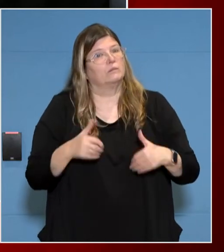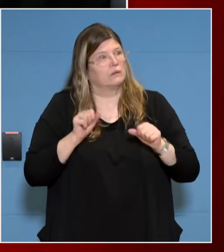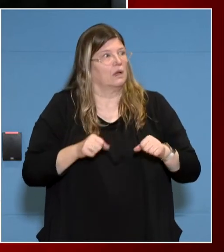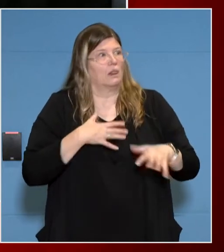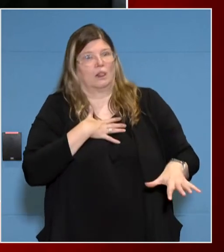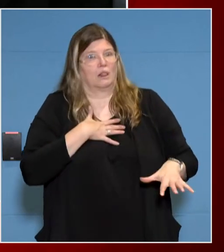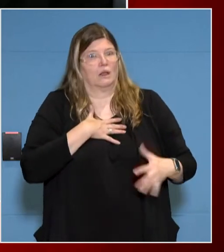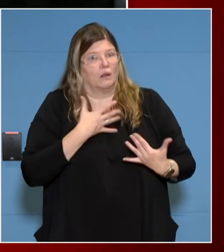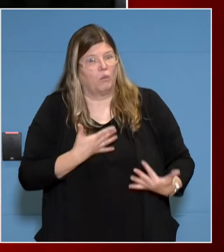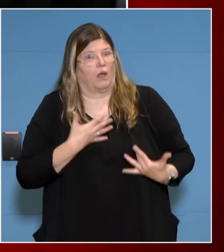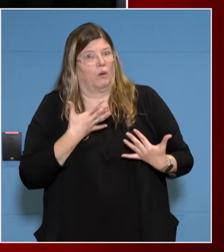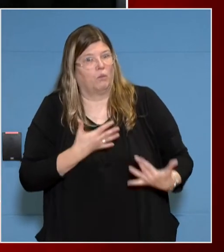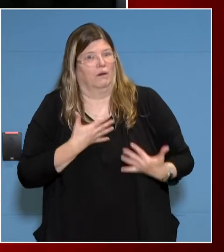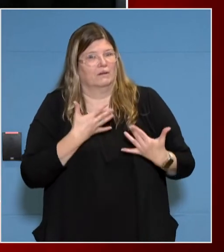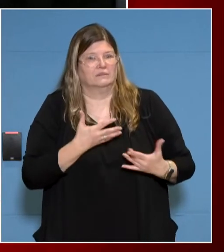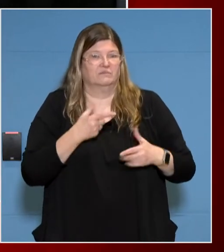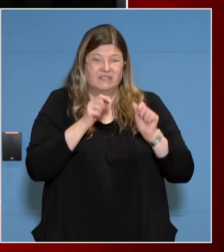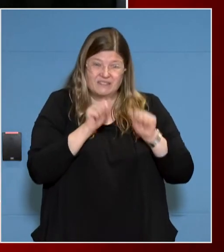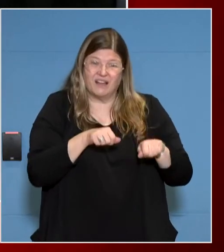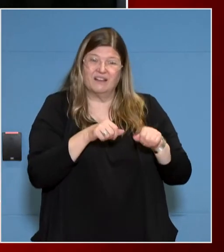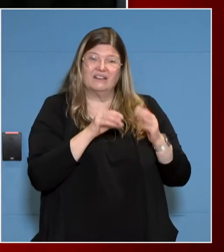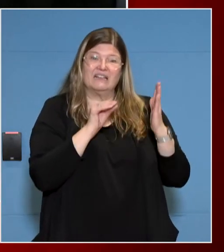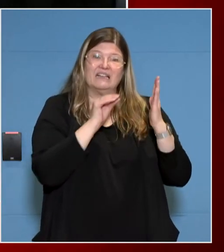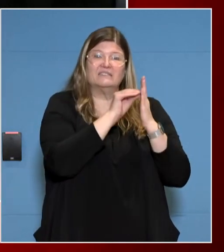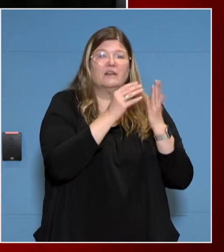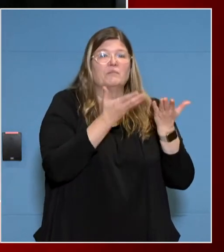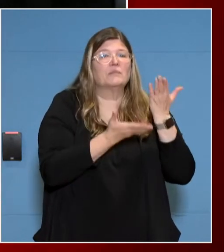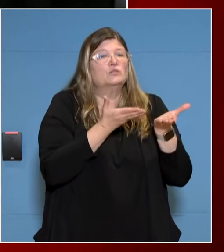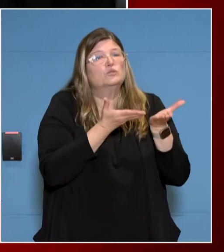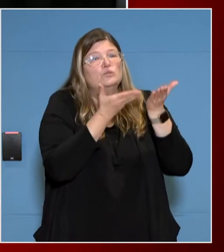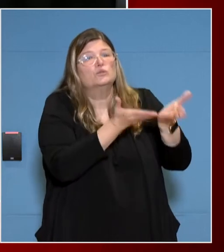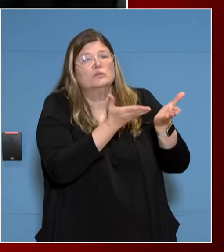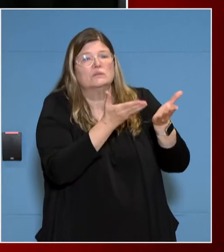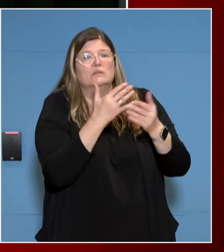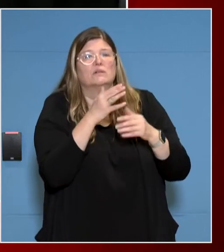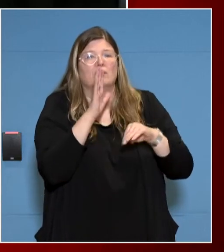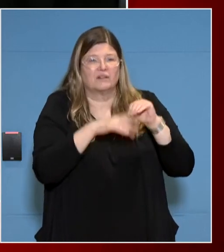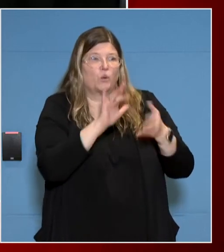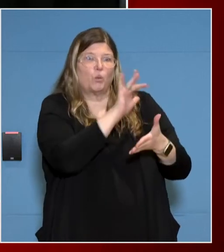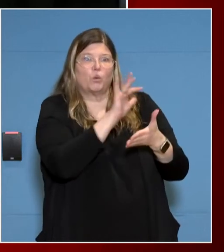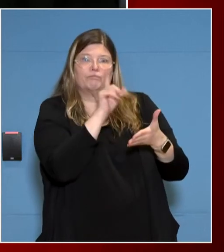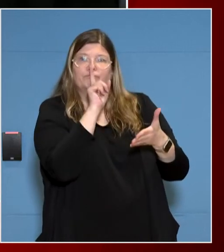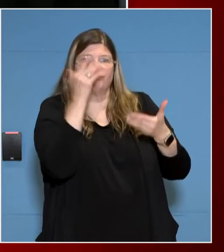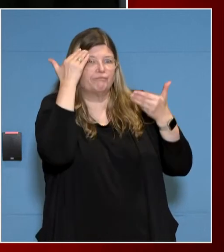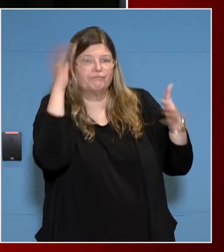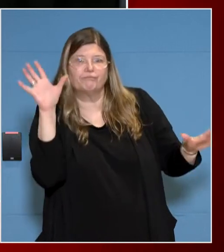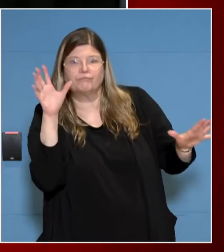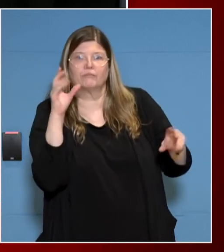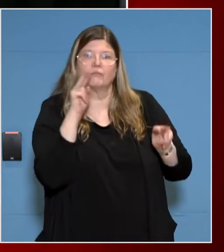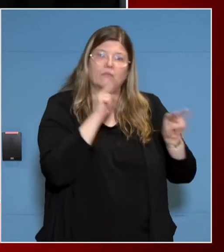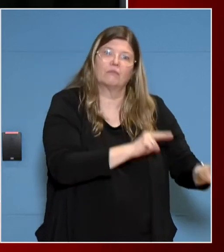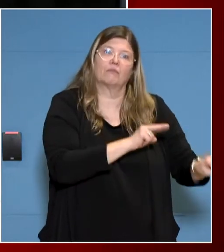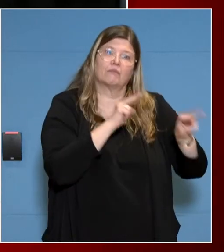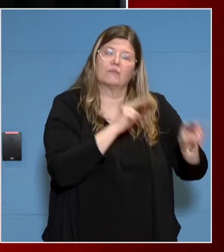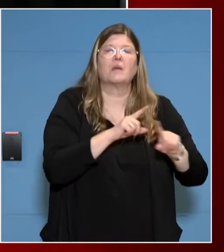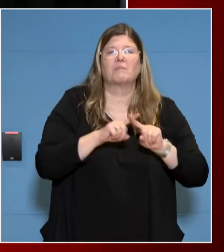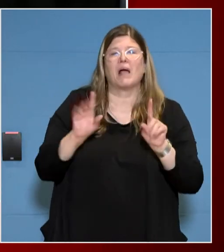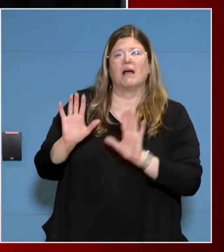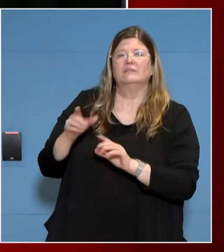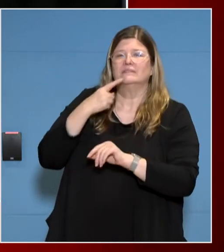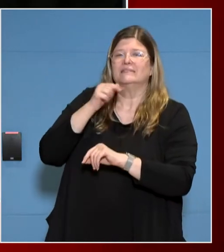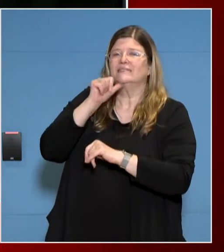list of some sort? I don't know how, I wouldn't say that we're waiting to have a wait list, but we want to make sure that we have the best processes